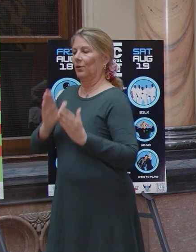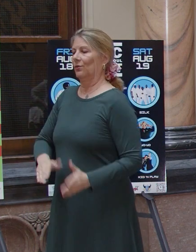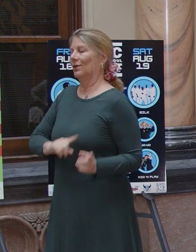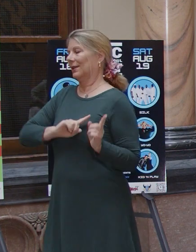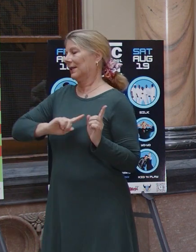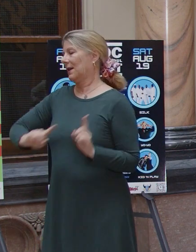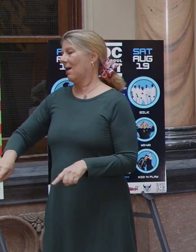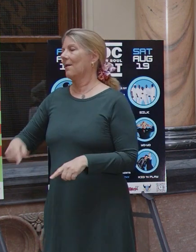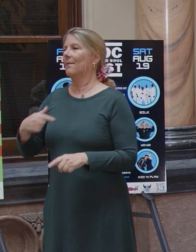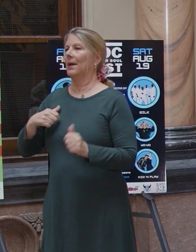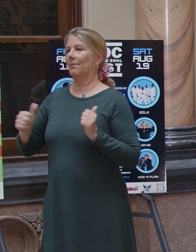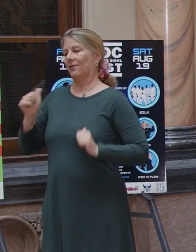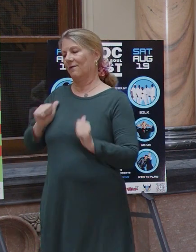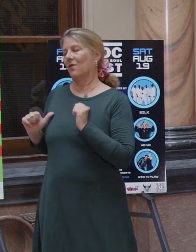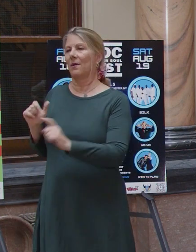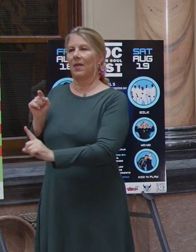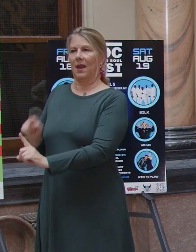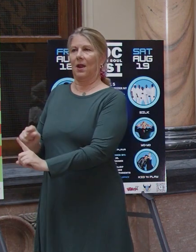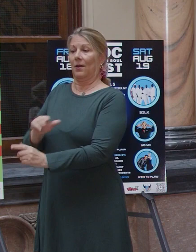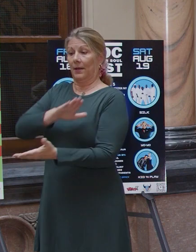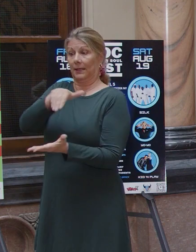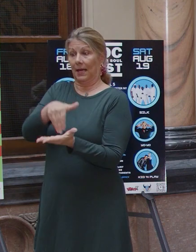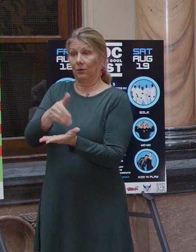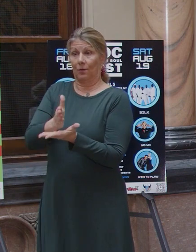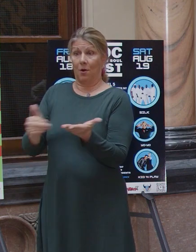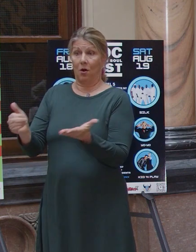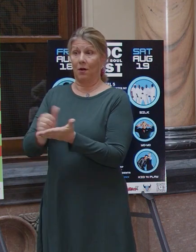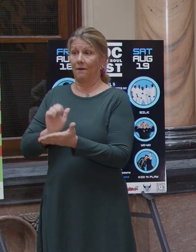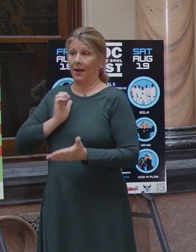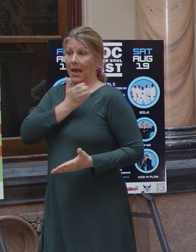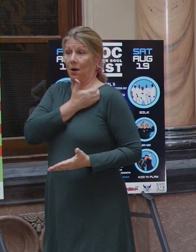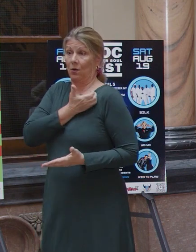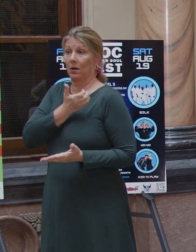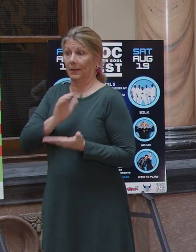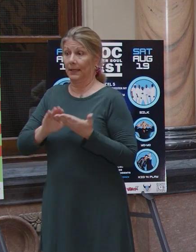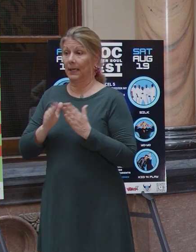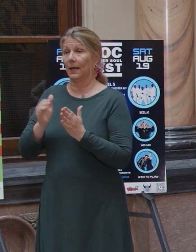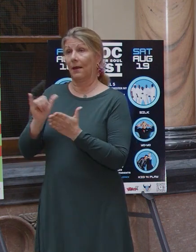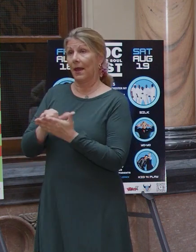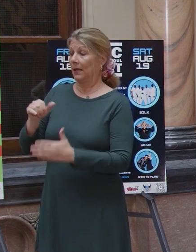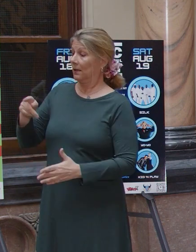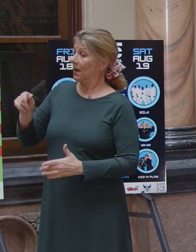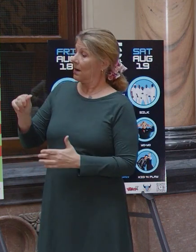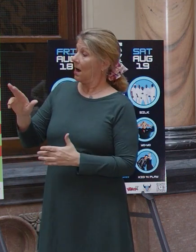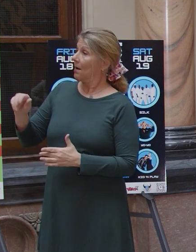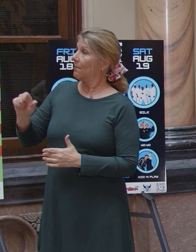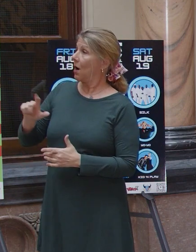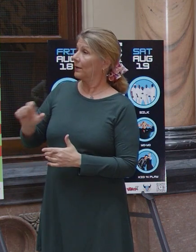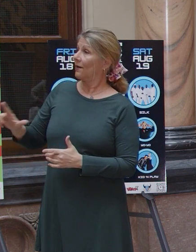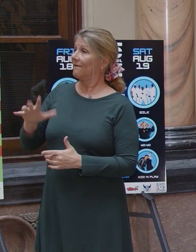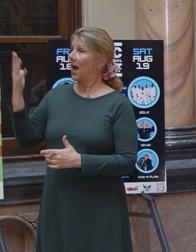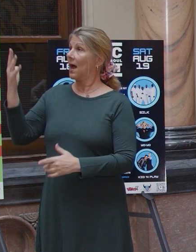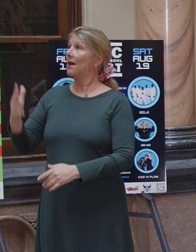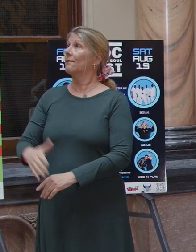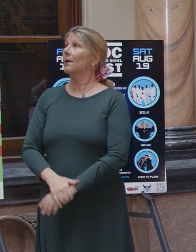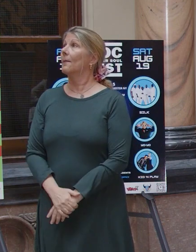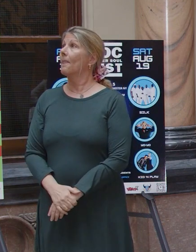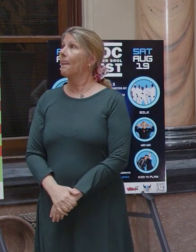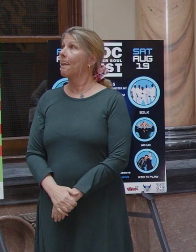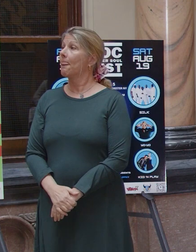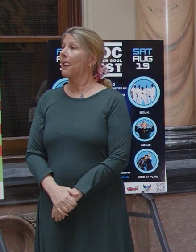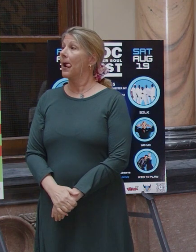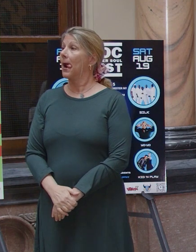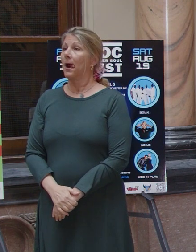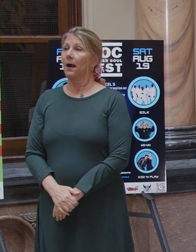the central part of our city, which is really Parcel 5. So that is a great opportunity for us to be able to have great entertainment